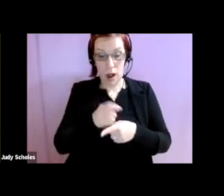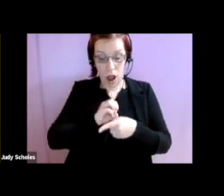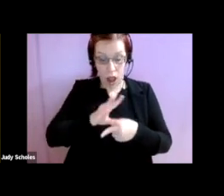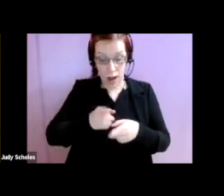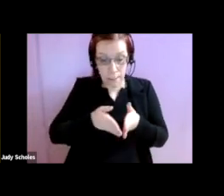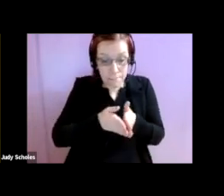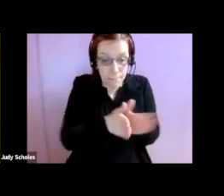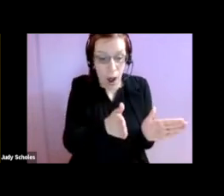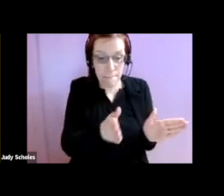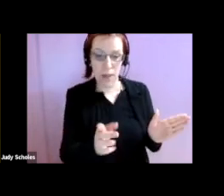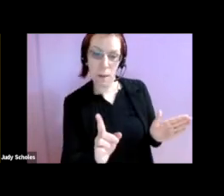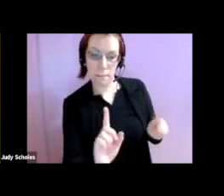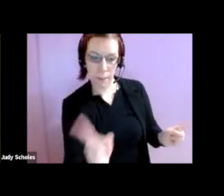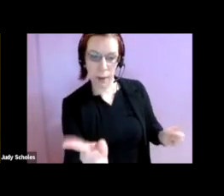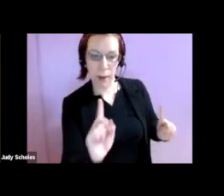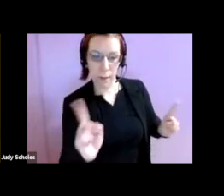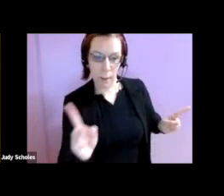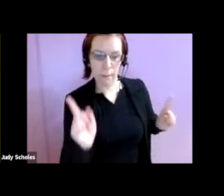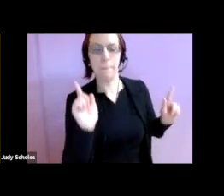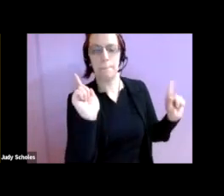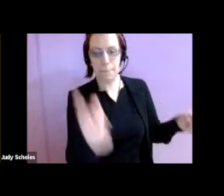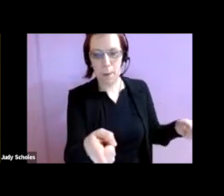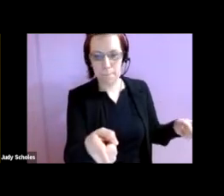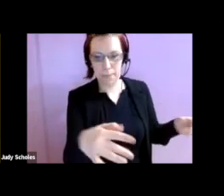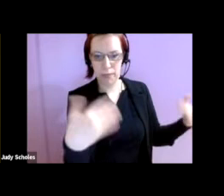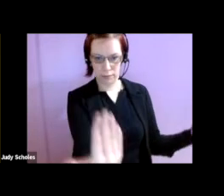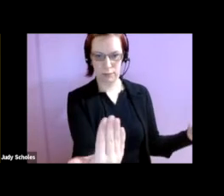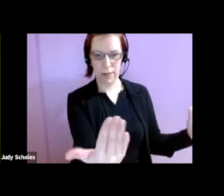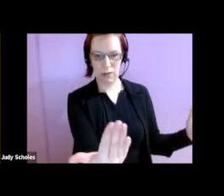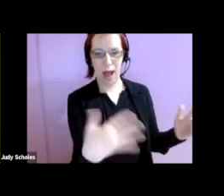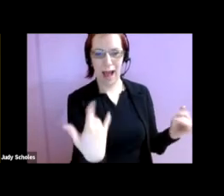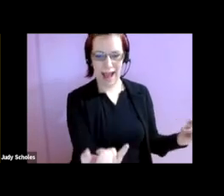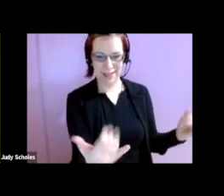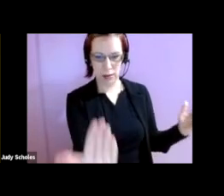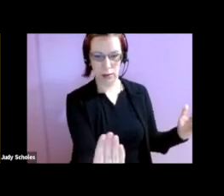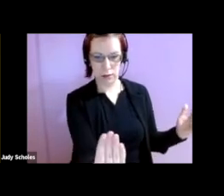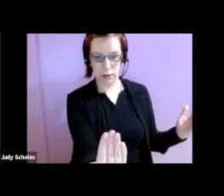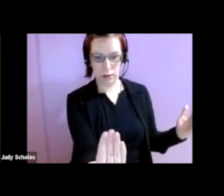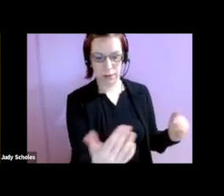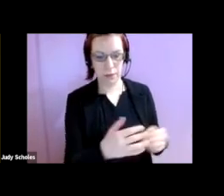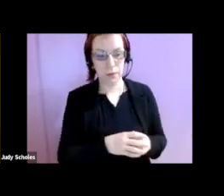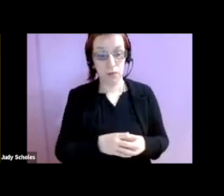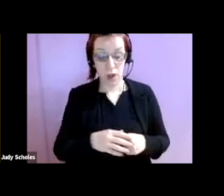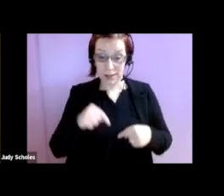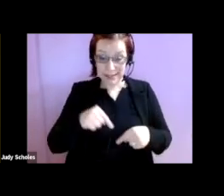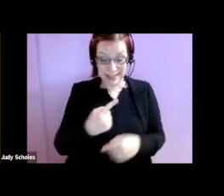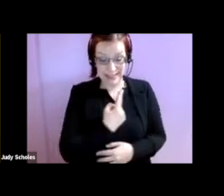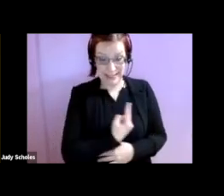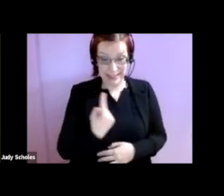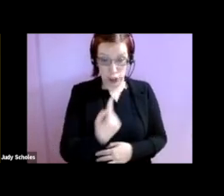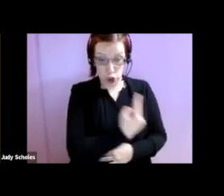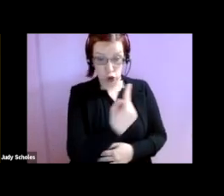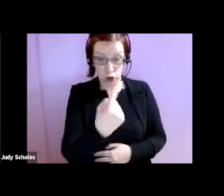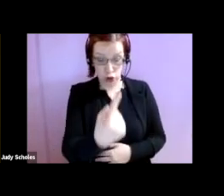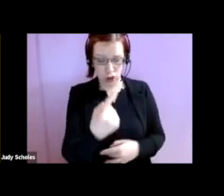And these components on the whole are carefully isolated from all sources